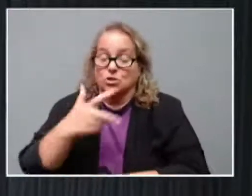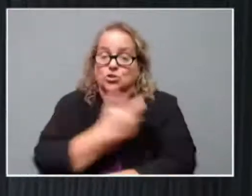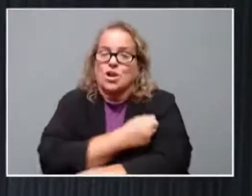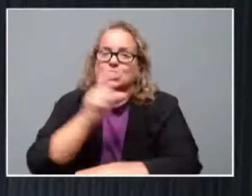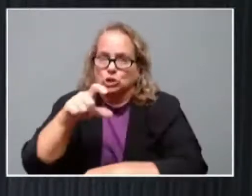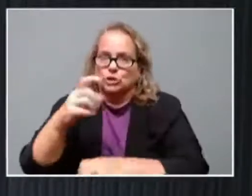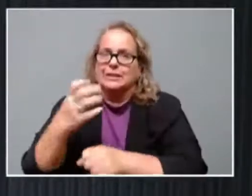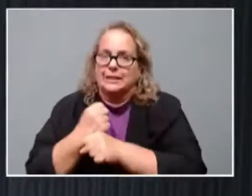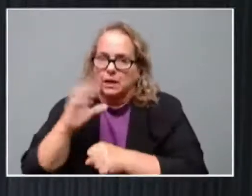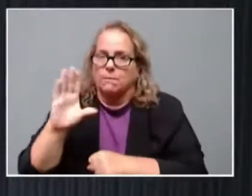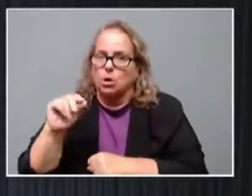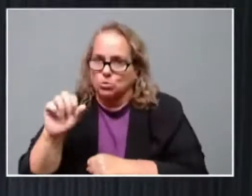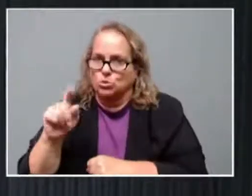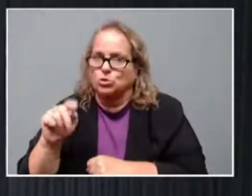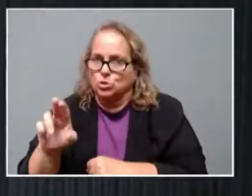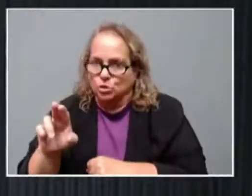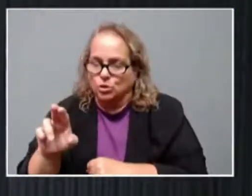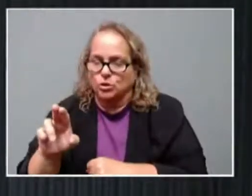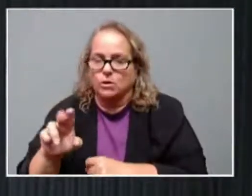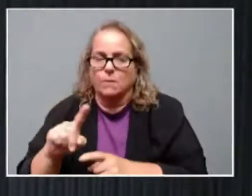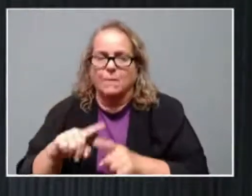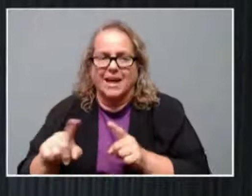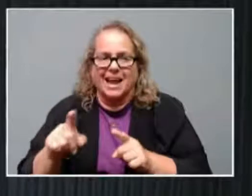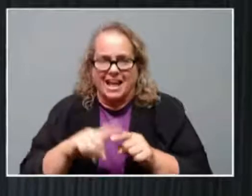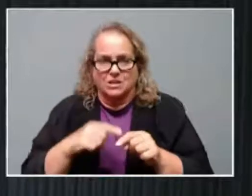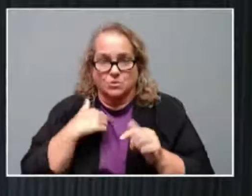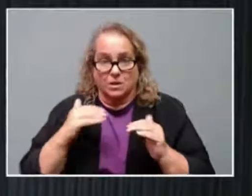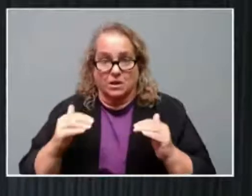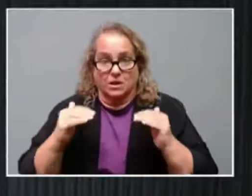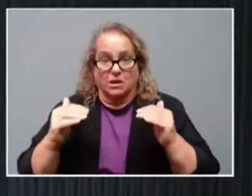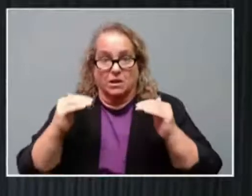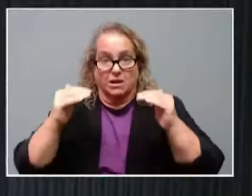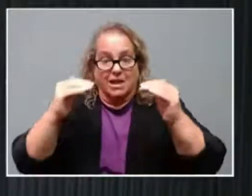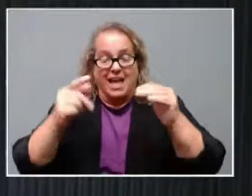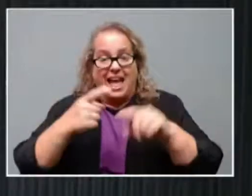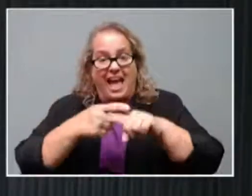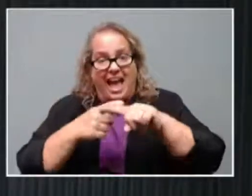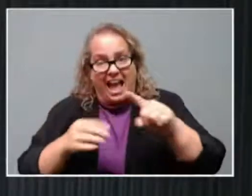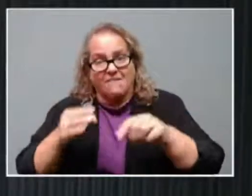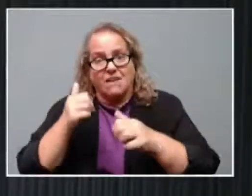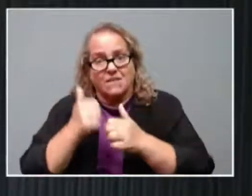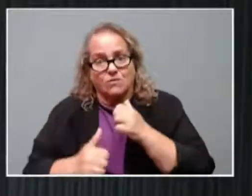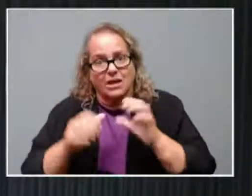to get a booster. And even as we go up, half of every classroom at an older age would